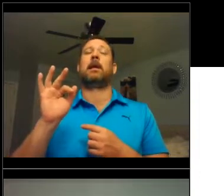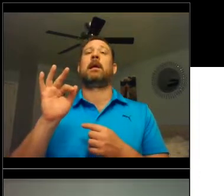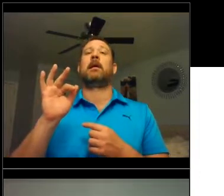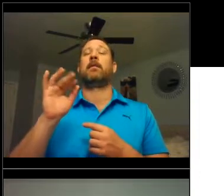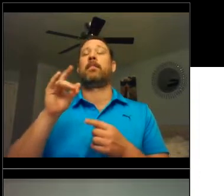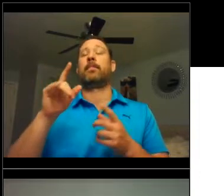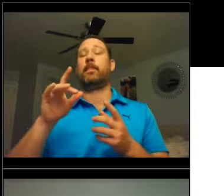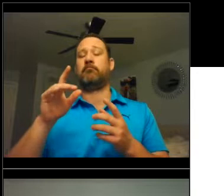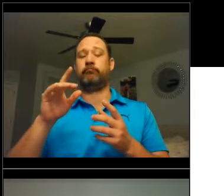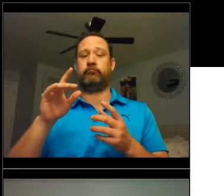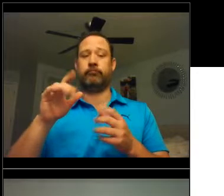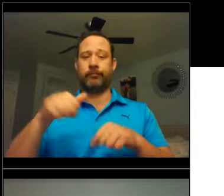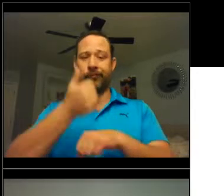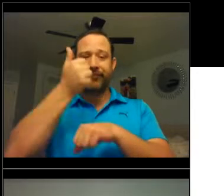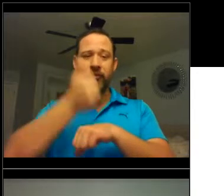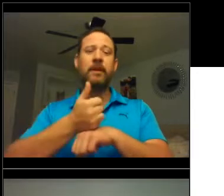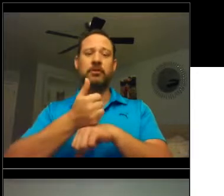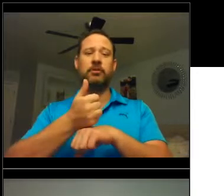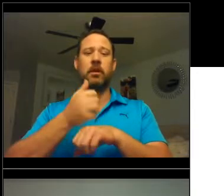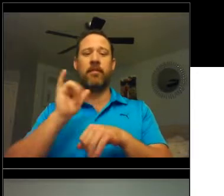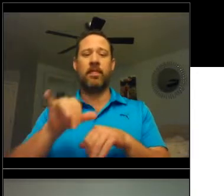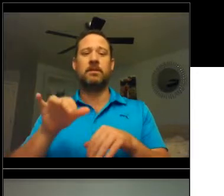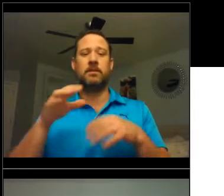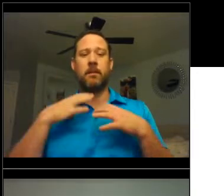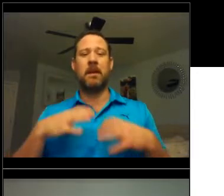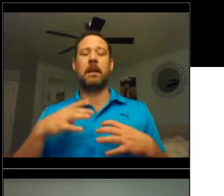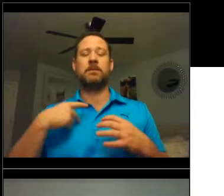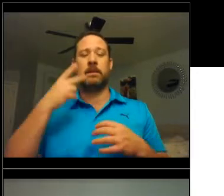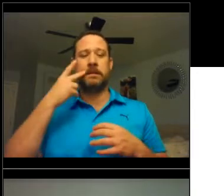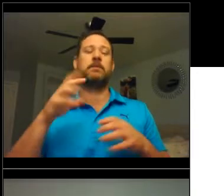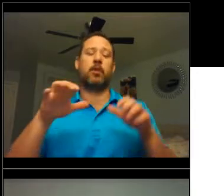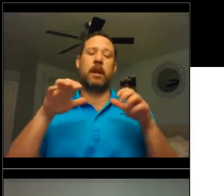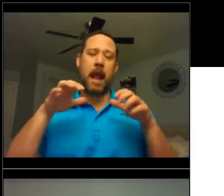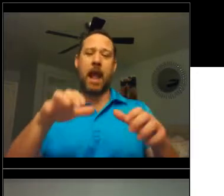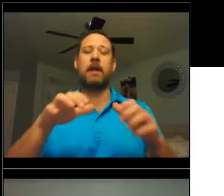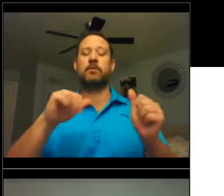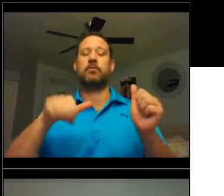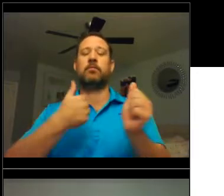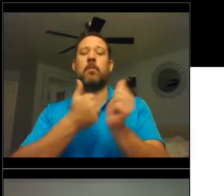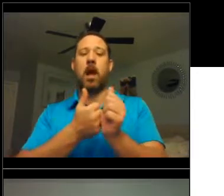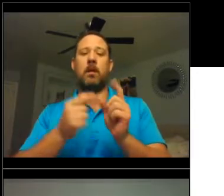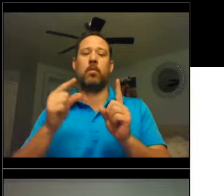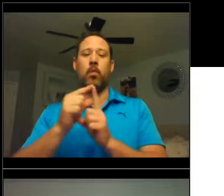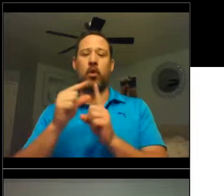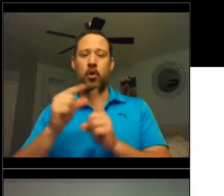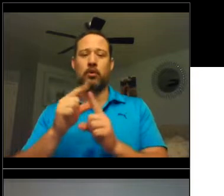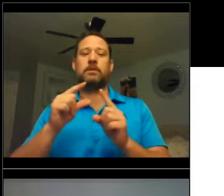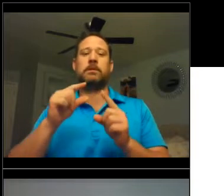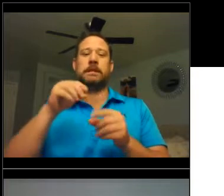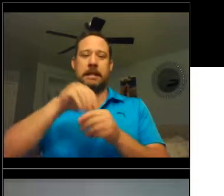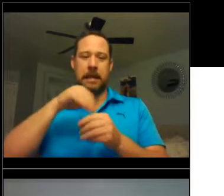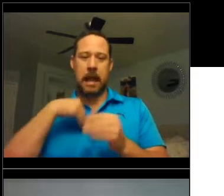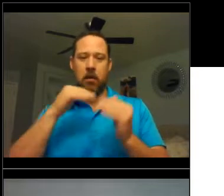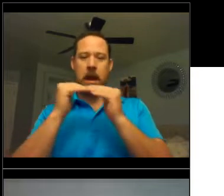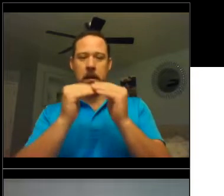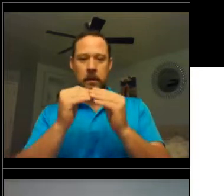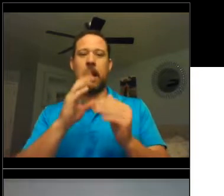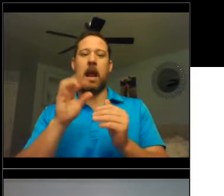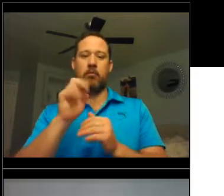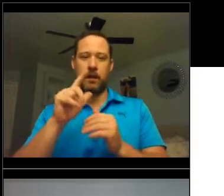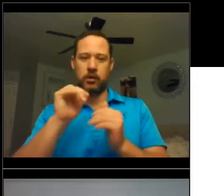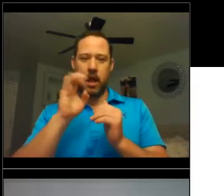Advisory Committee is something that we see as really putting action behind the words in our equity statement and our Racial Equity